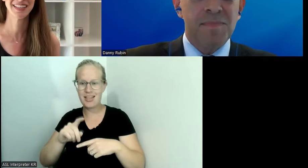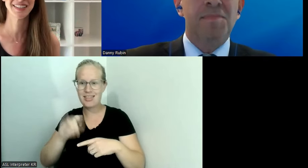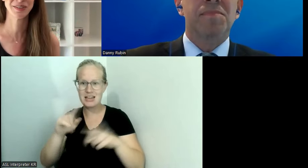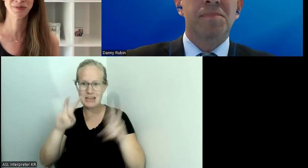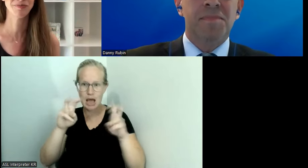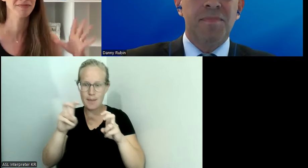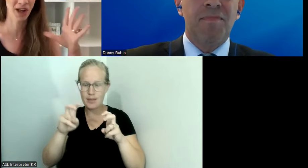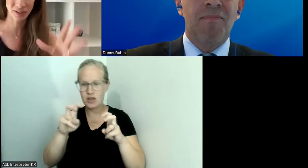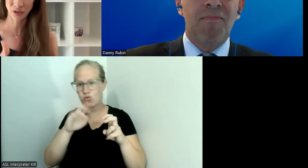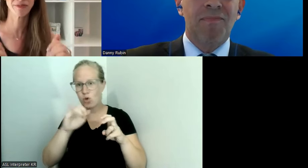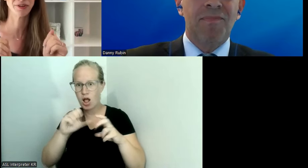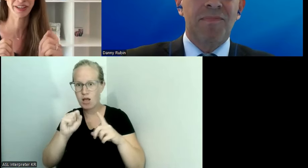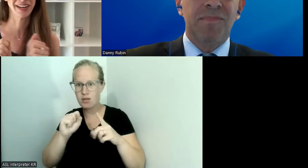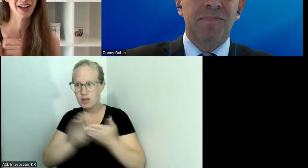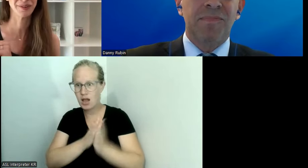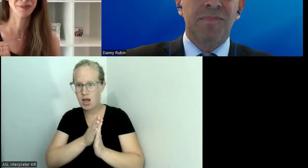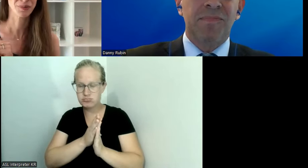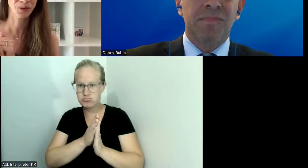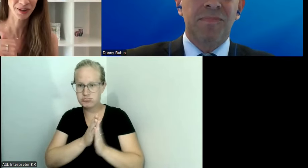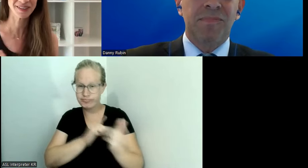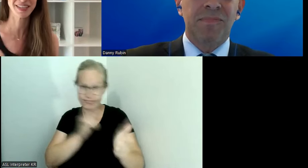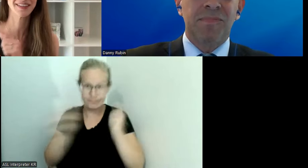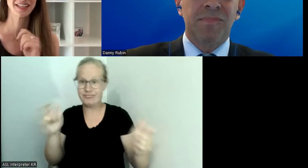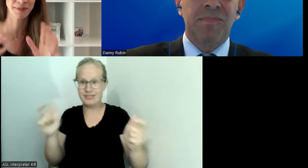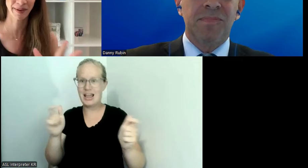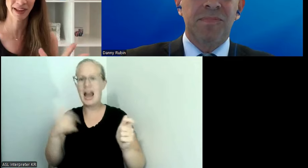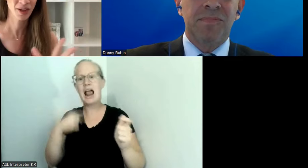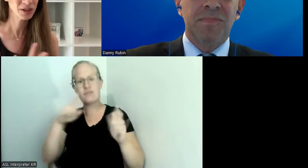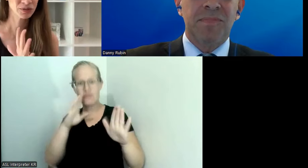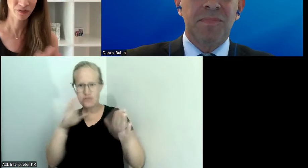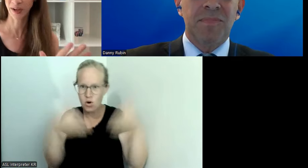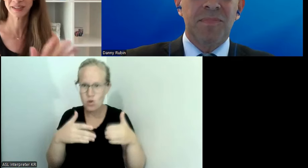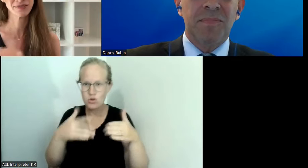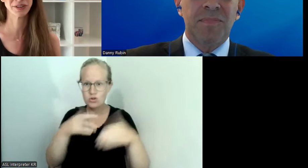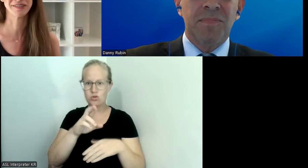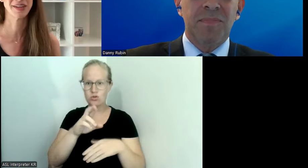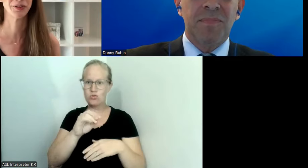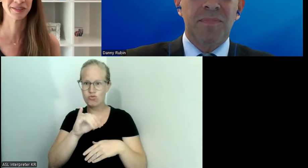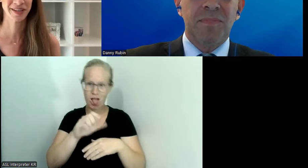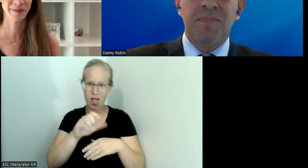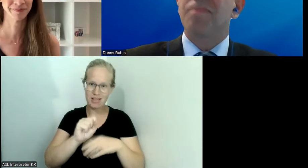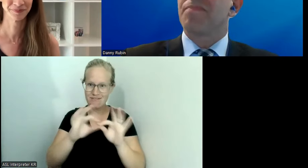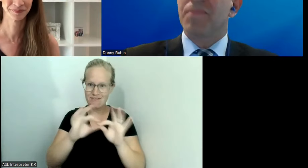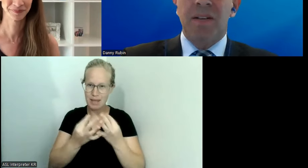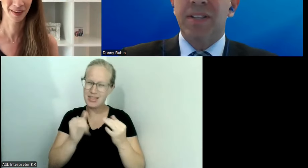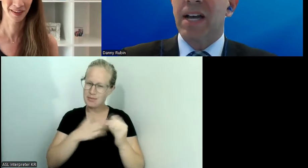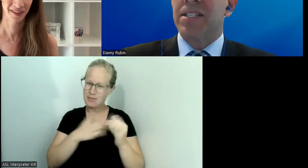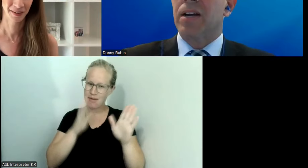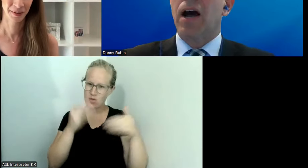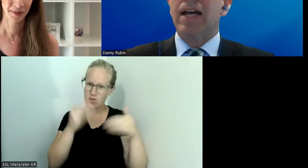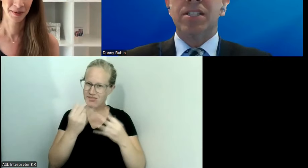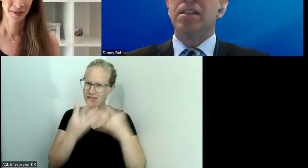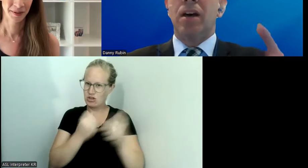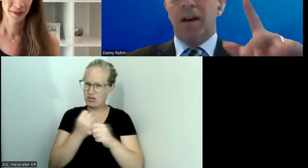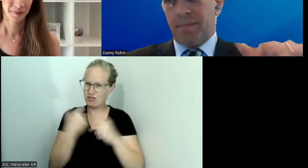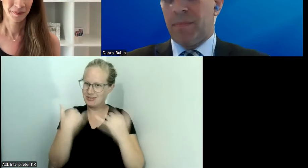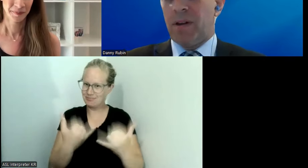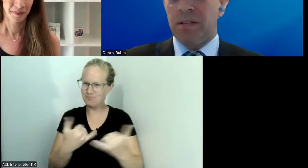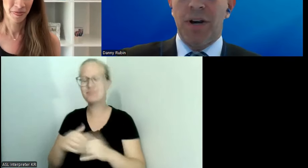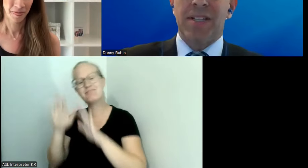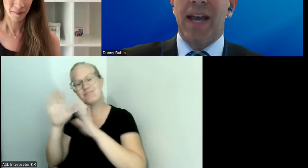I needed to concentrate fully on Royals. And that's been my focus for several years now. Fantastic. I